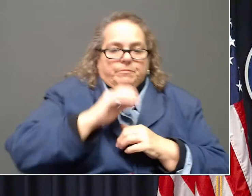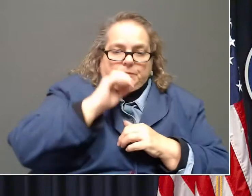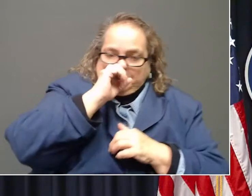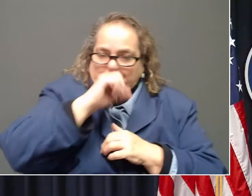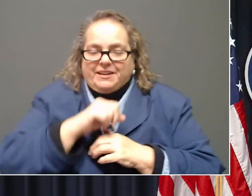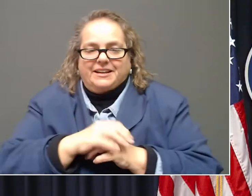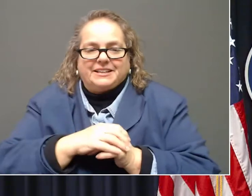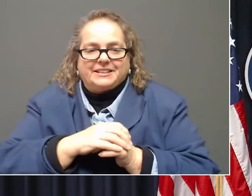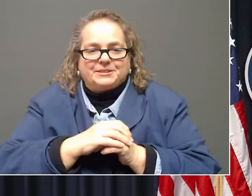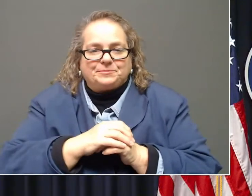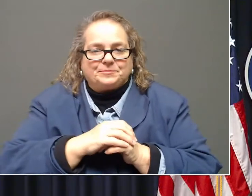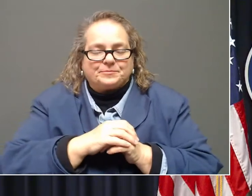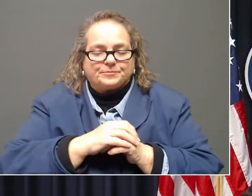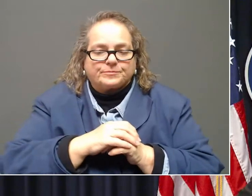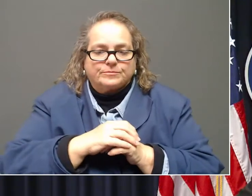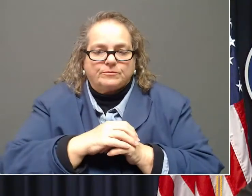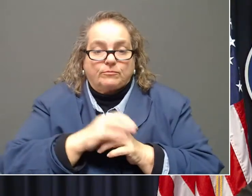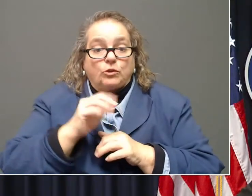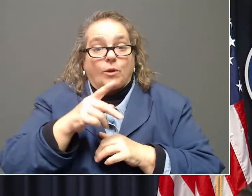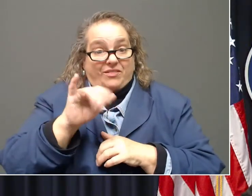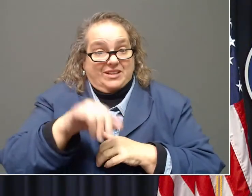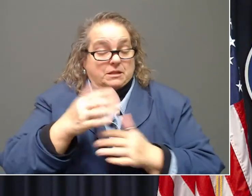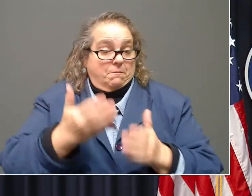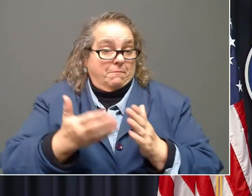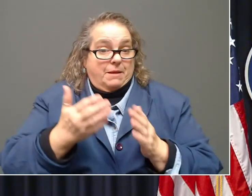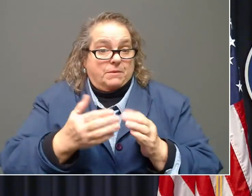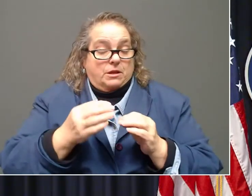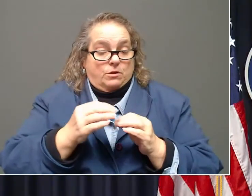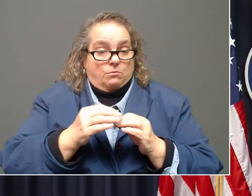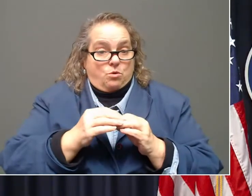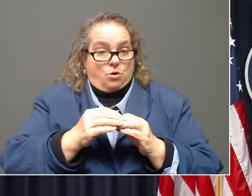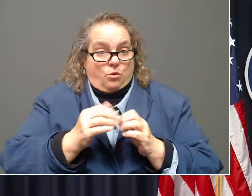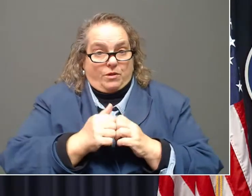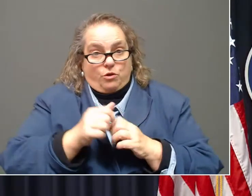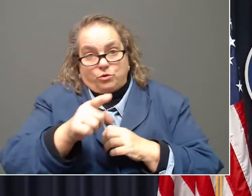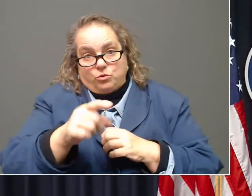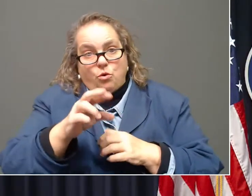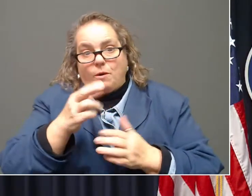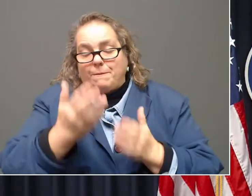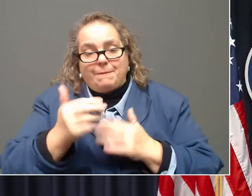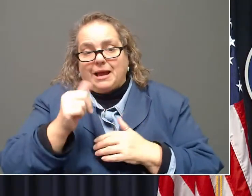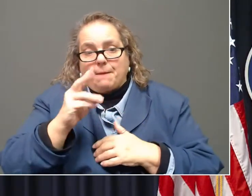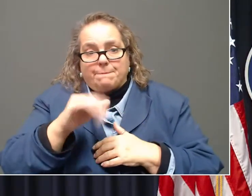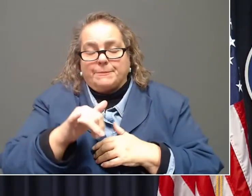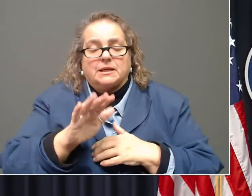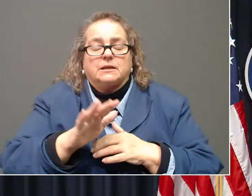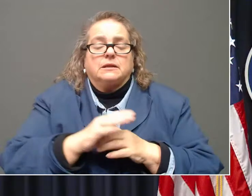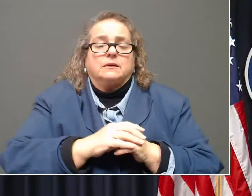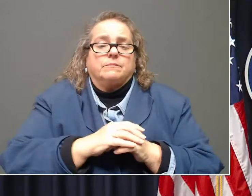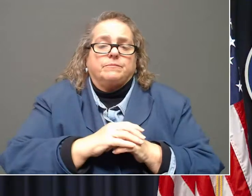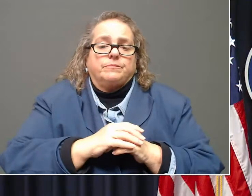work they do, and how important they are that they've built that confidence over time.